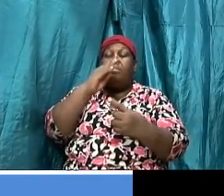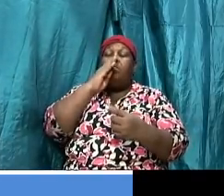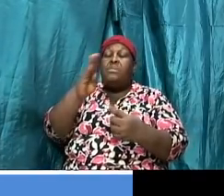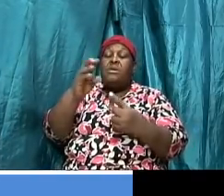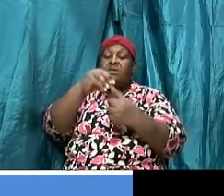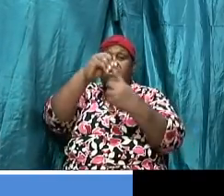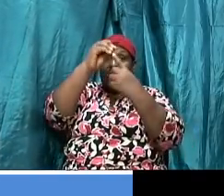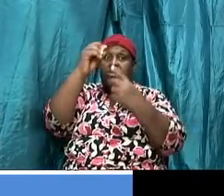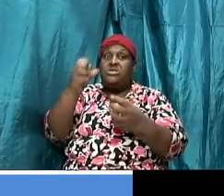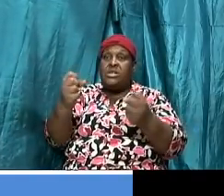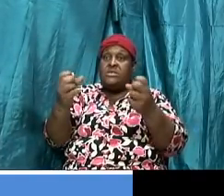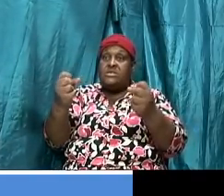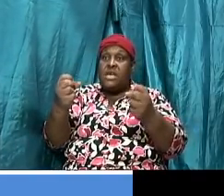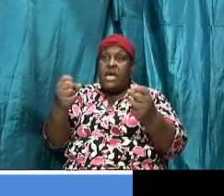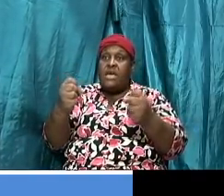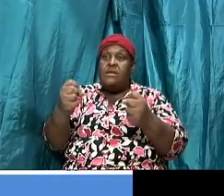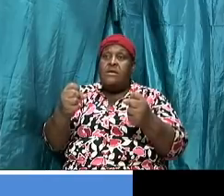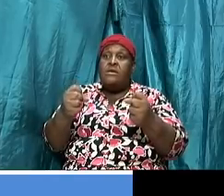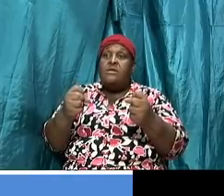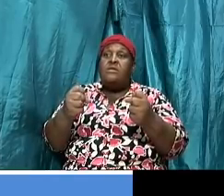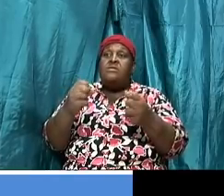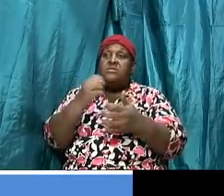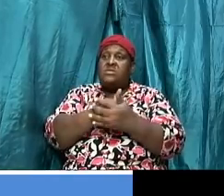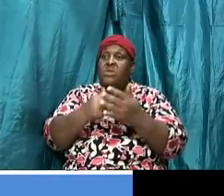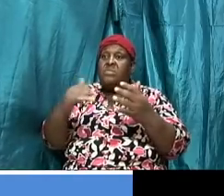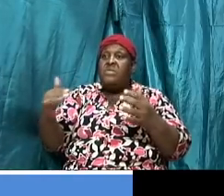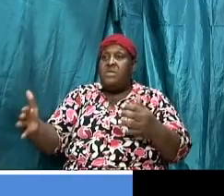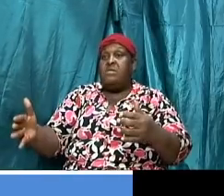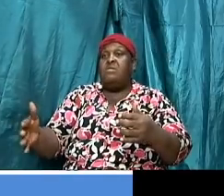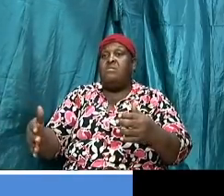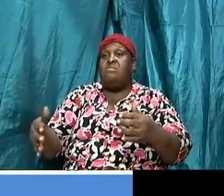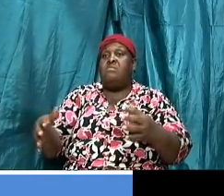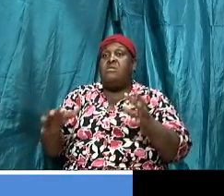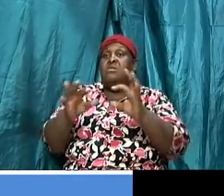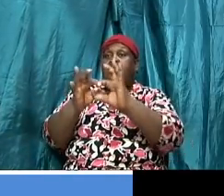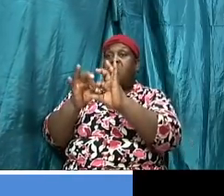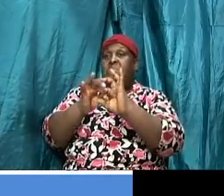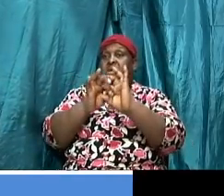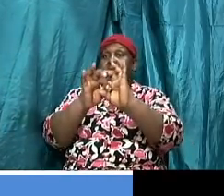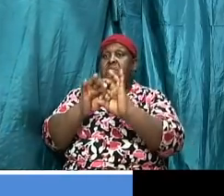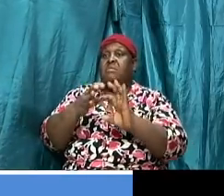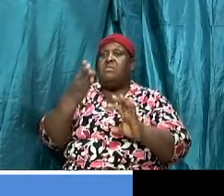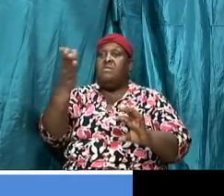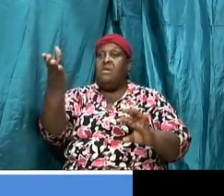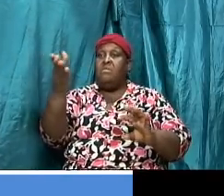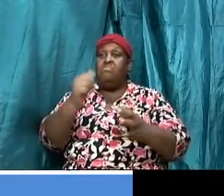them. Amen? So let us look at what exactly does a sign do.